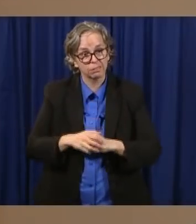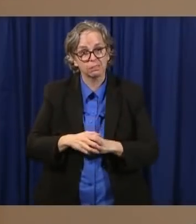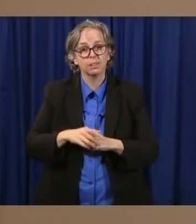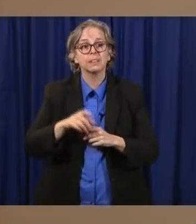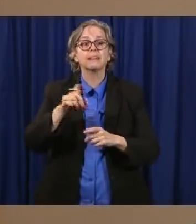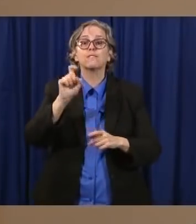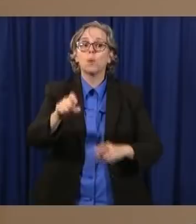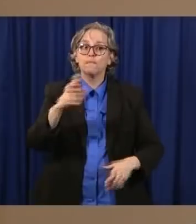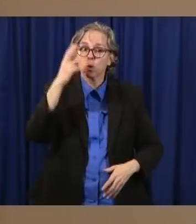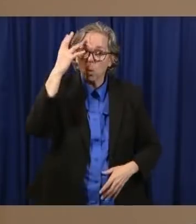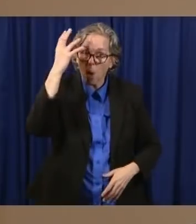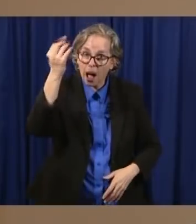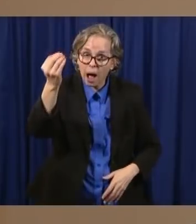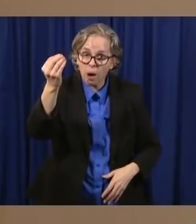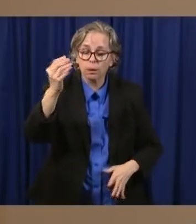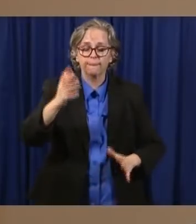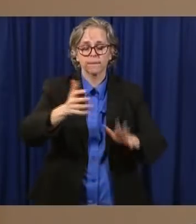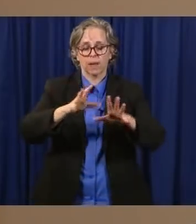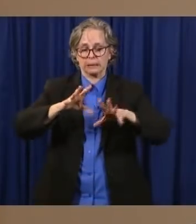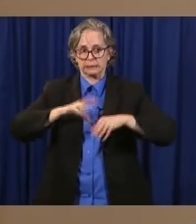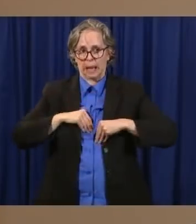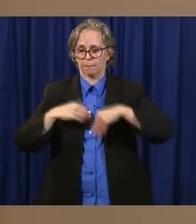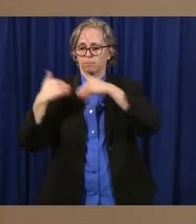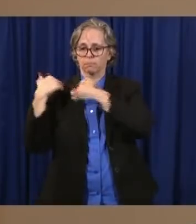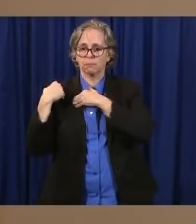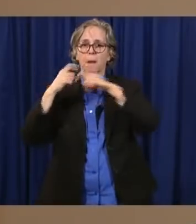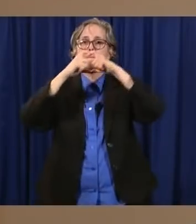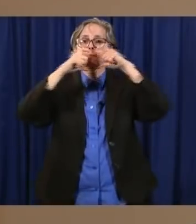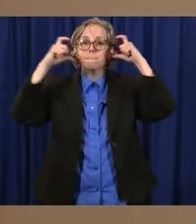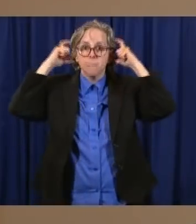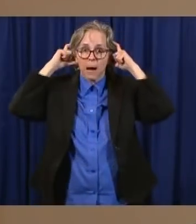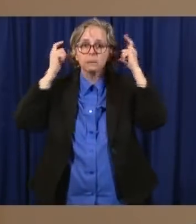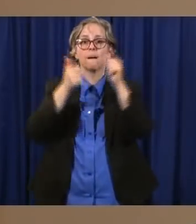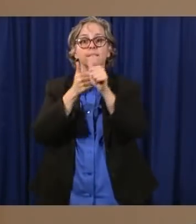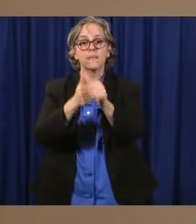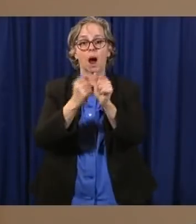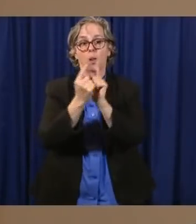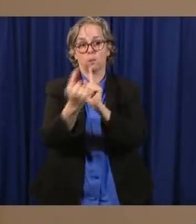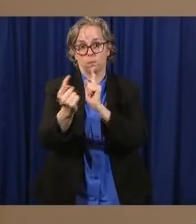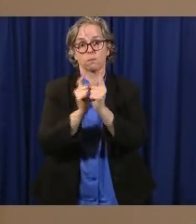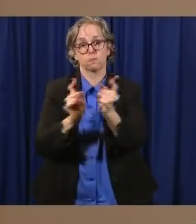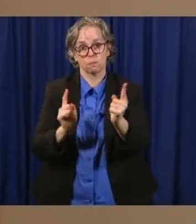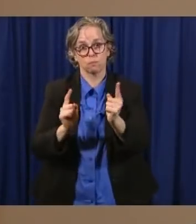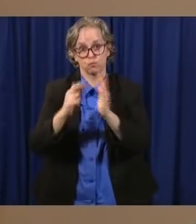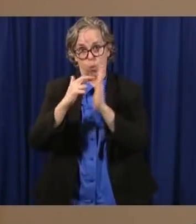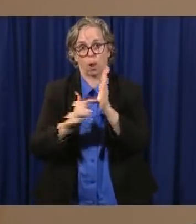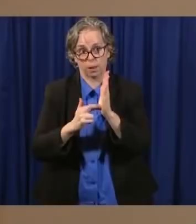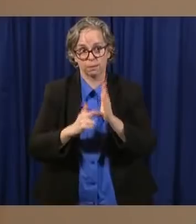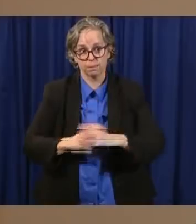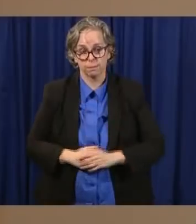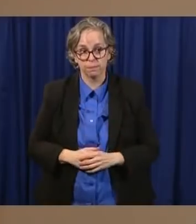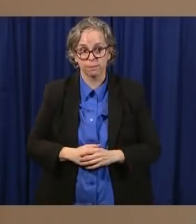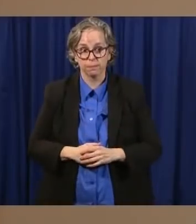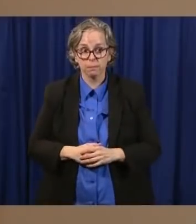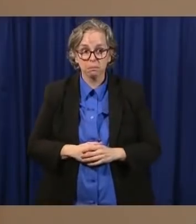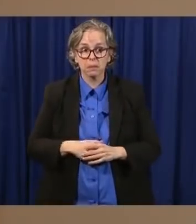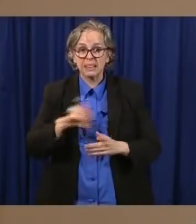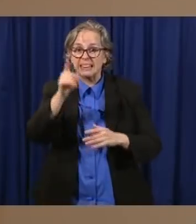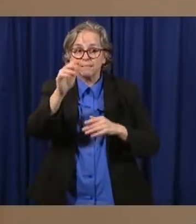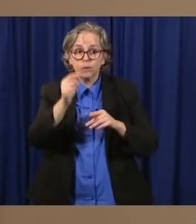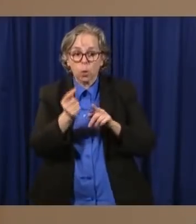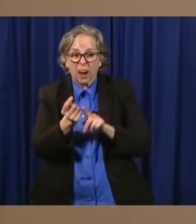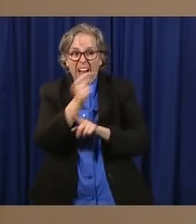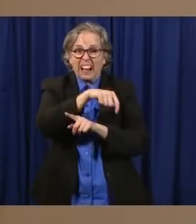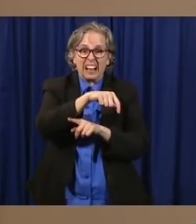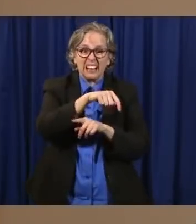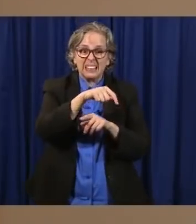distancing. If you do cross state lines, like it's common from Detroit to Toledo, then quarantine yourself